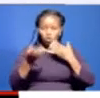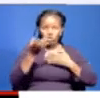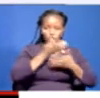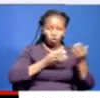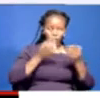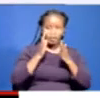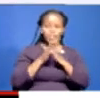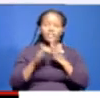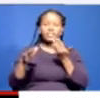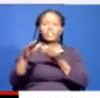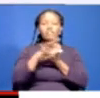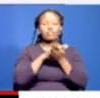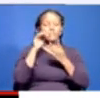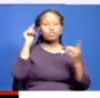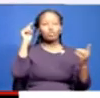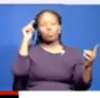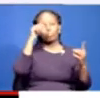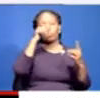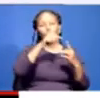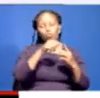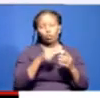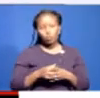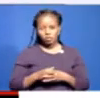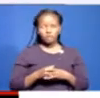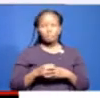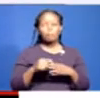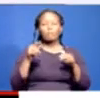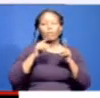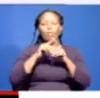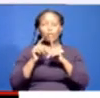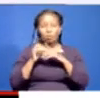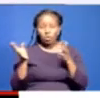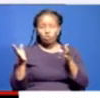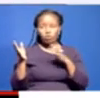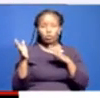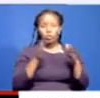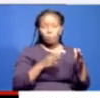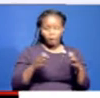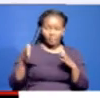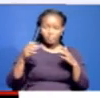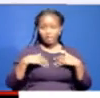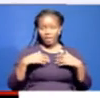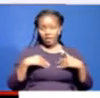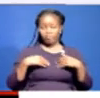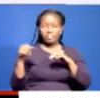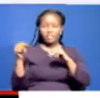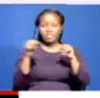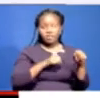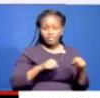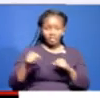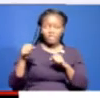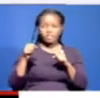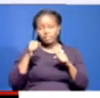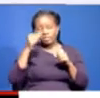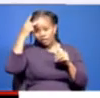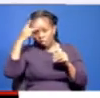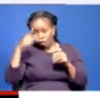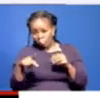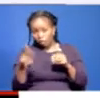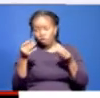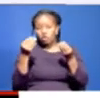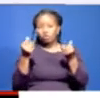and objectives. Further, the plan provides strategies and policies to deal with national